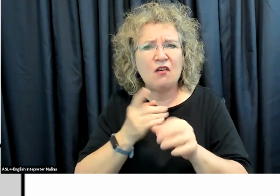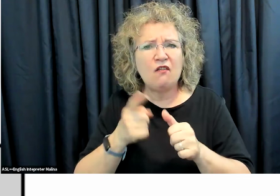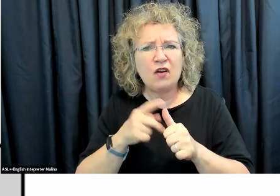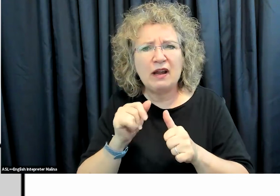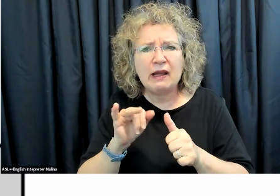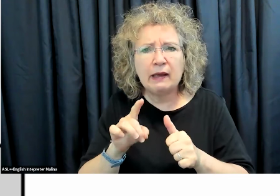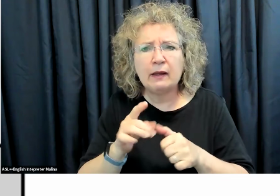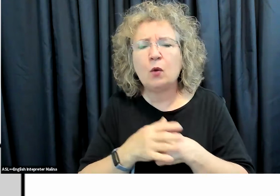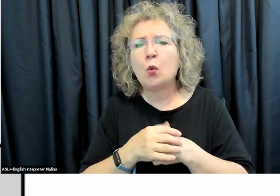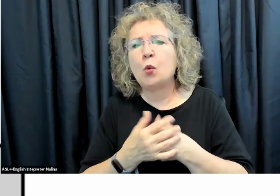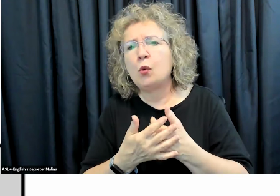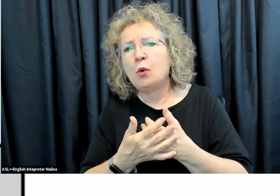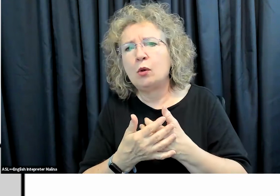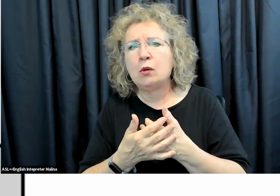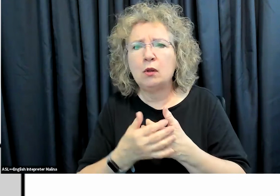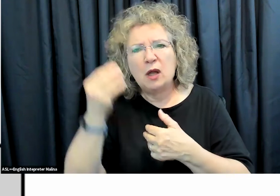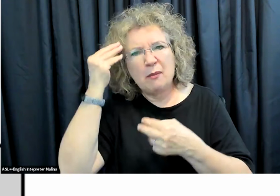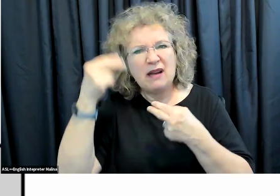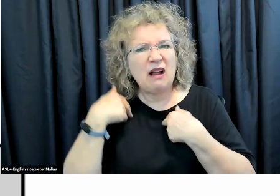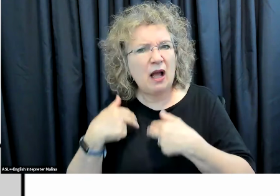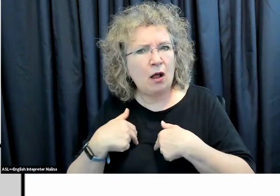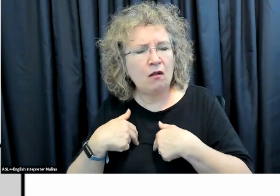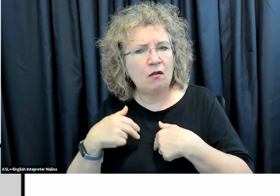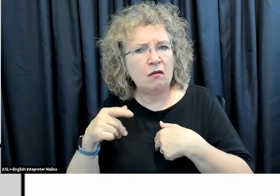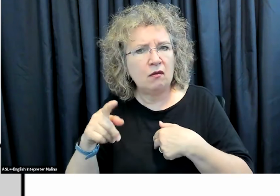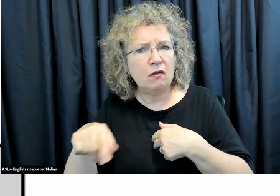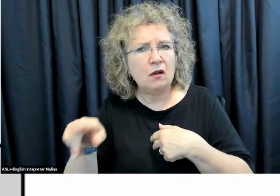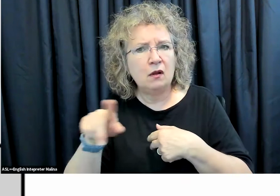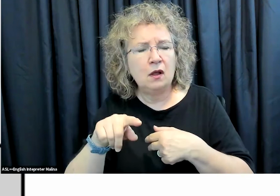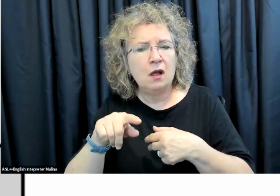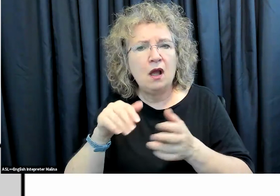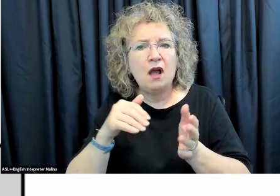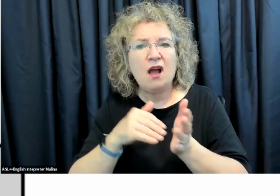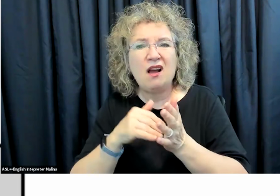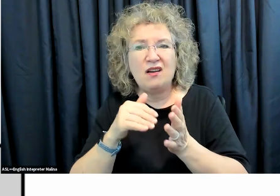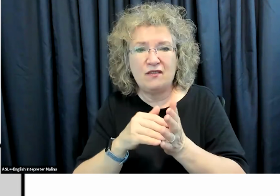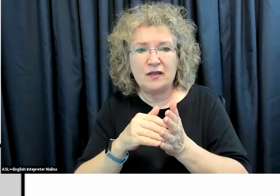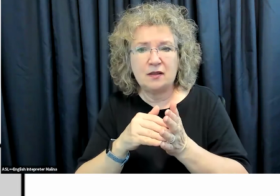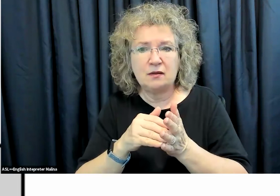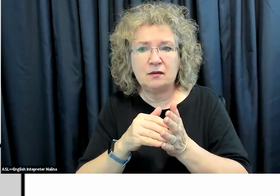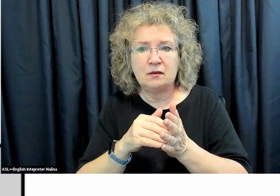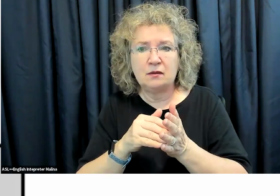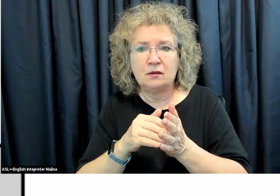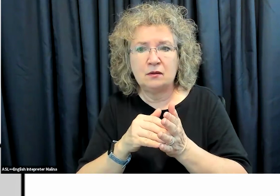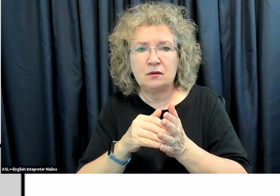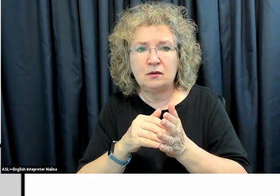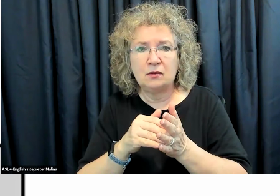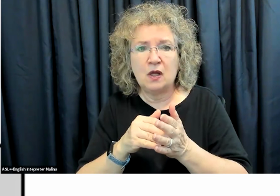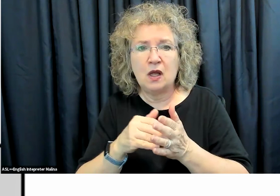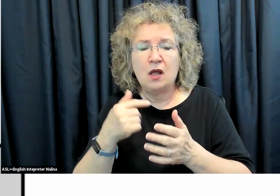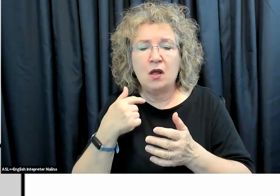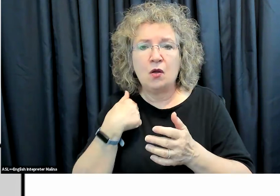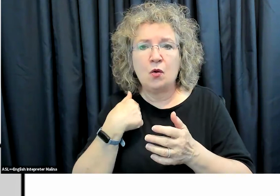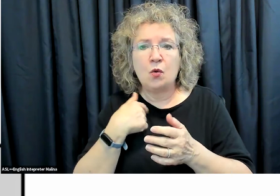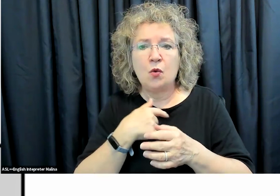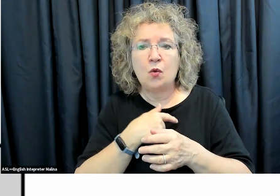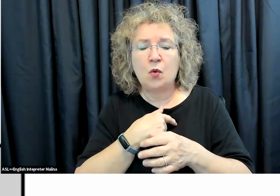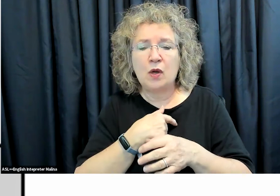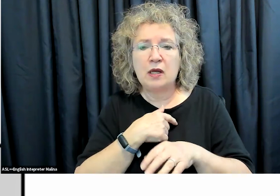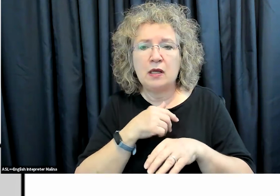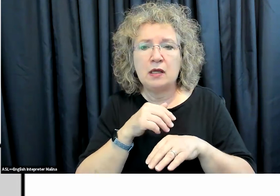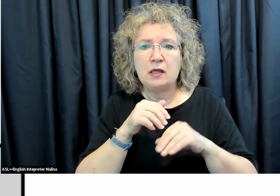or the mental health sector, oftentimes we're diverting individuals to the